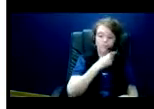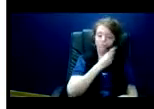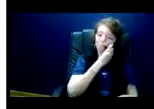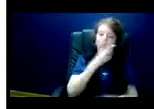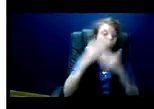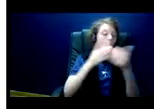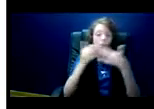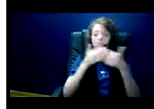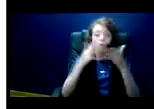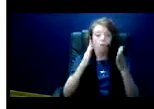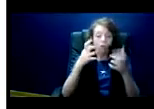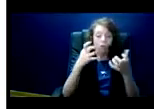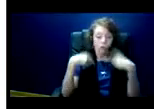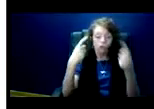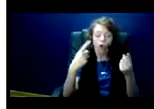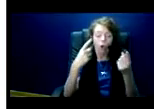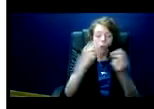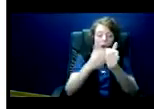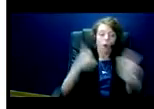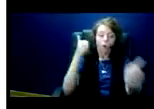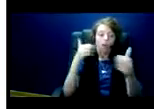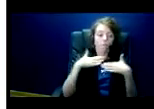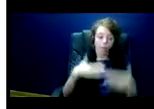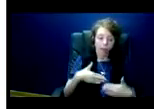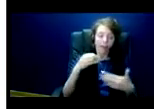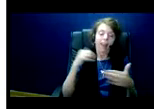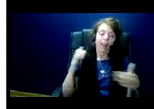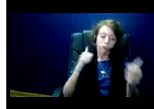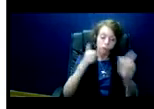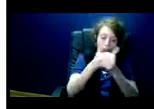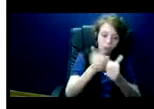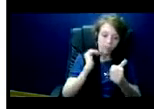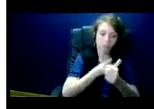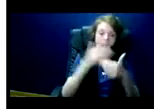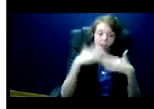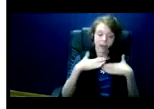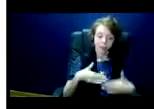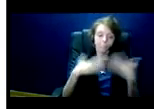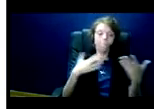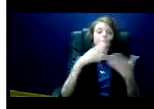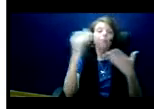could go up or down. Whichever way you want to go, we're going to go away from our body and towards our body.